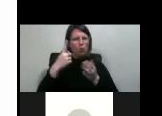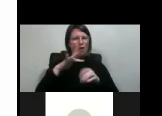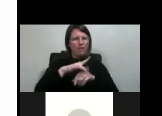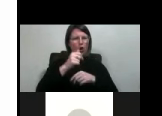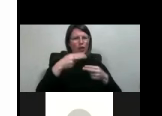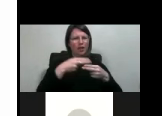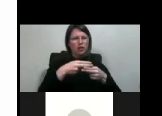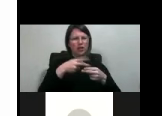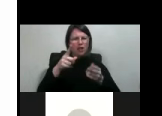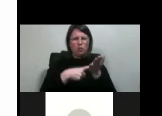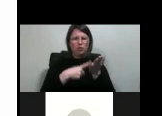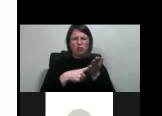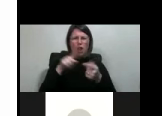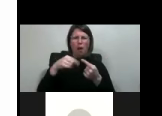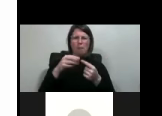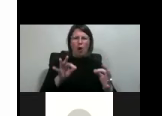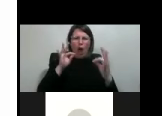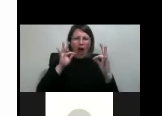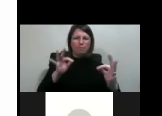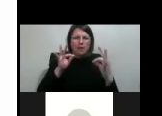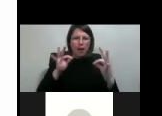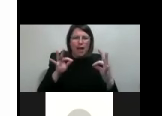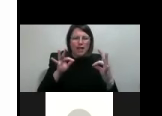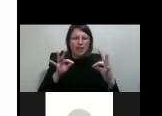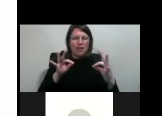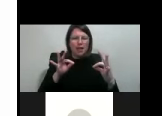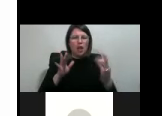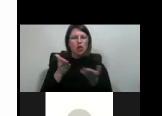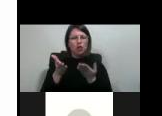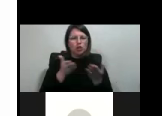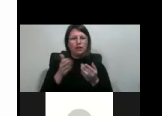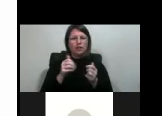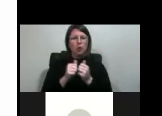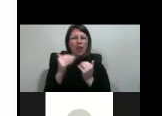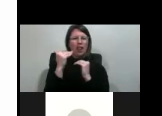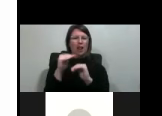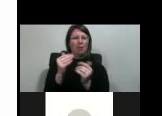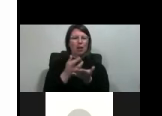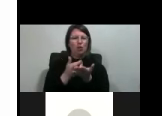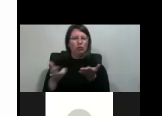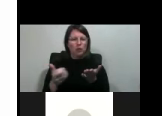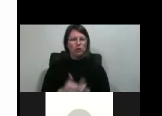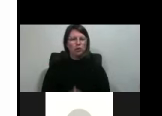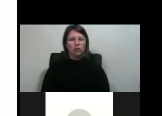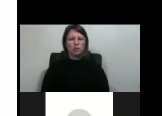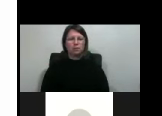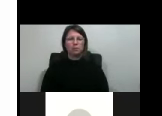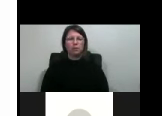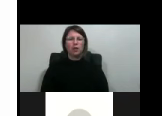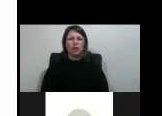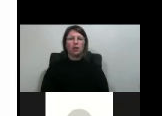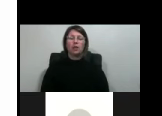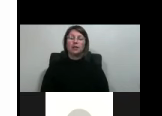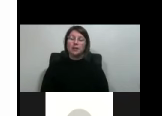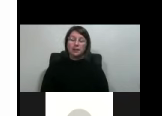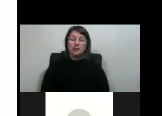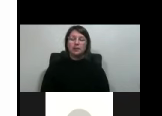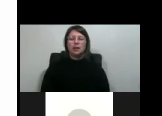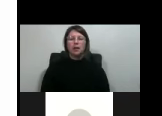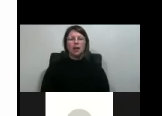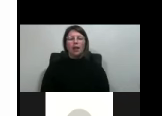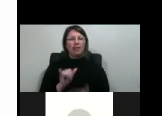talking about like optimizing services with limited resources. And with all due respect, that's